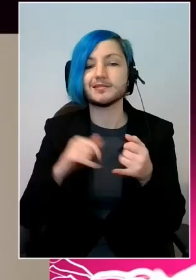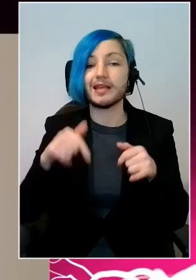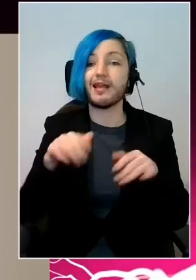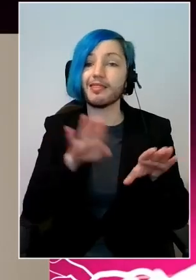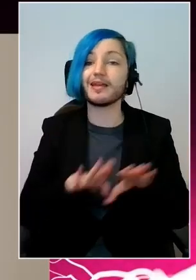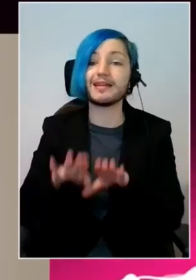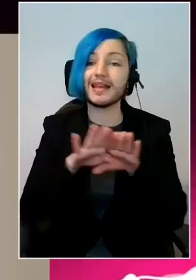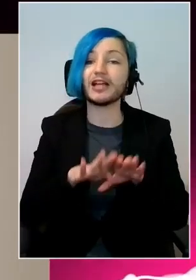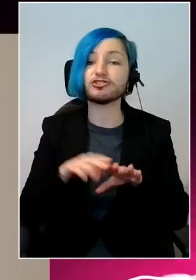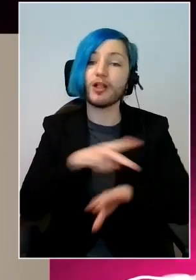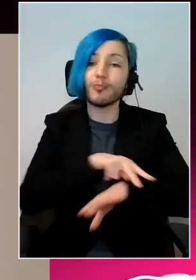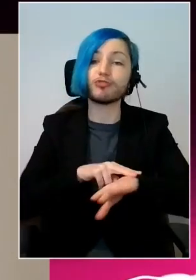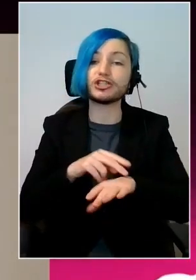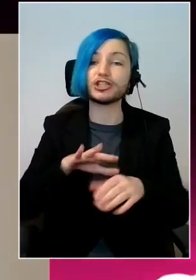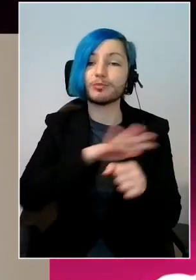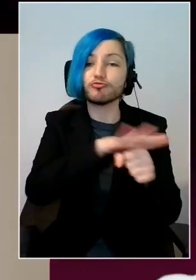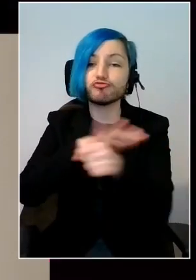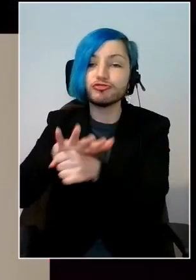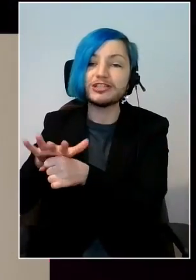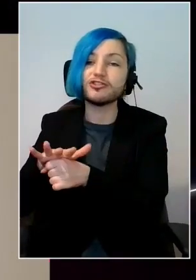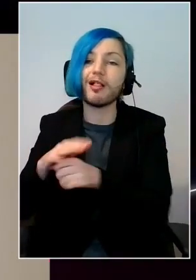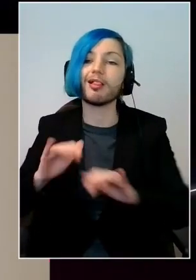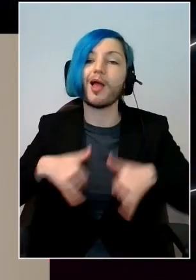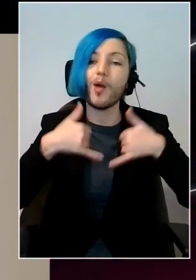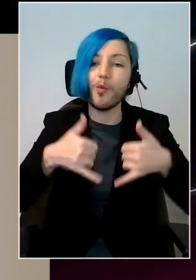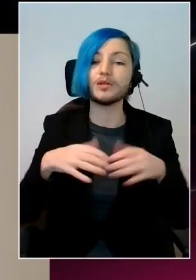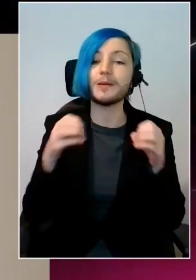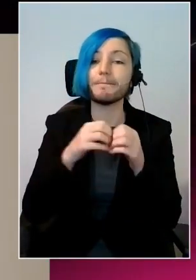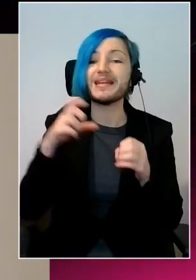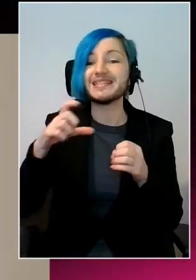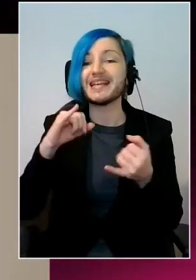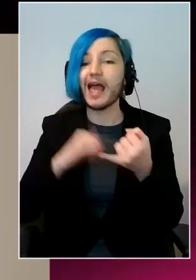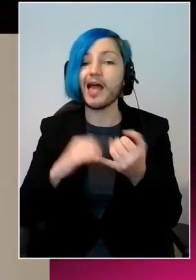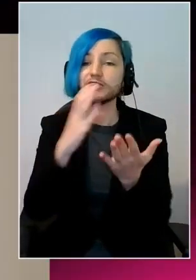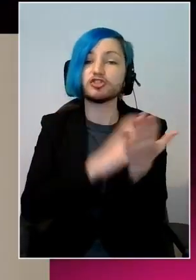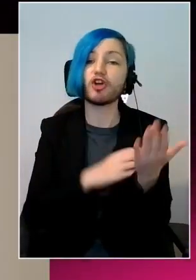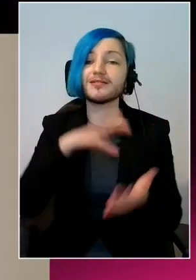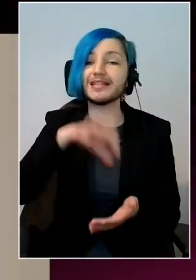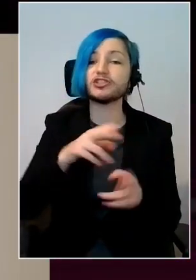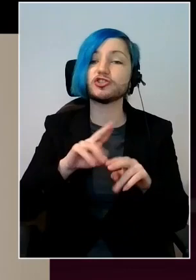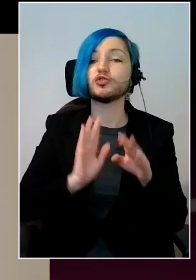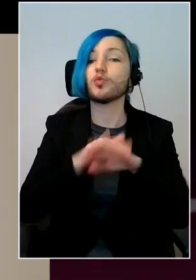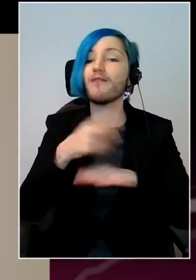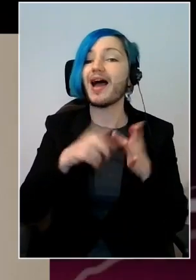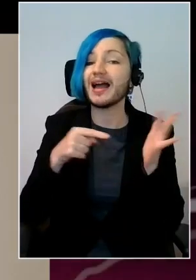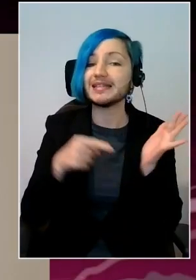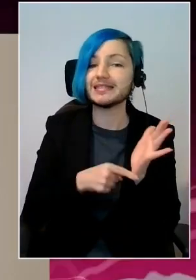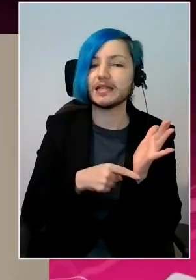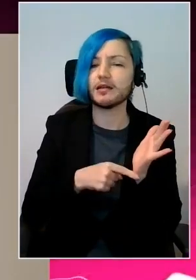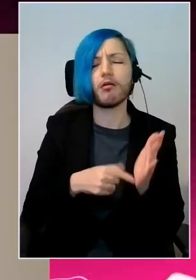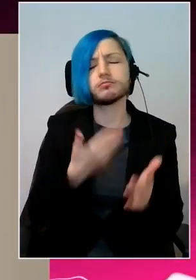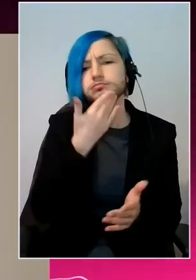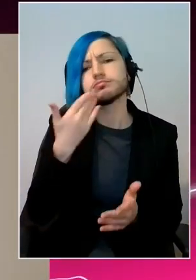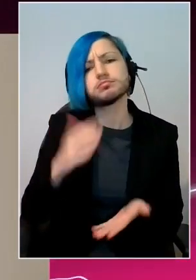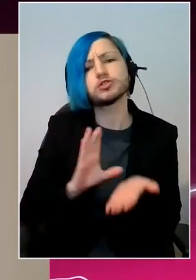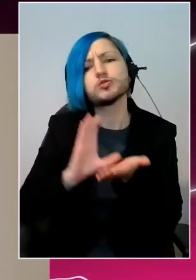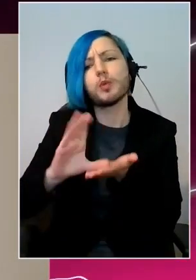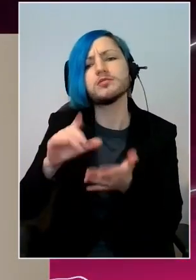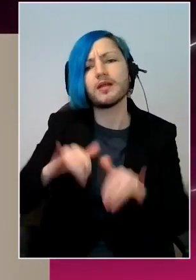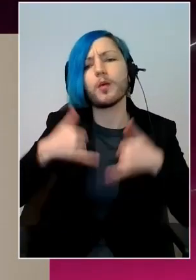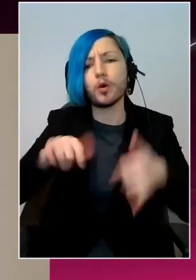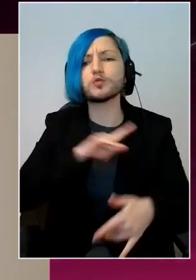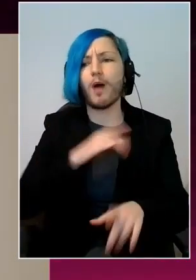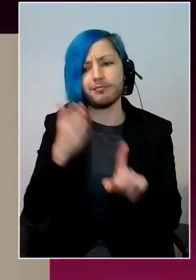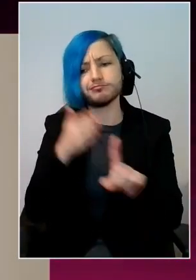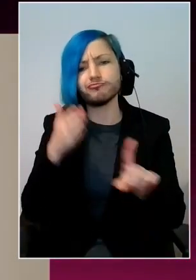Awards. BCS, the Chartered Institute for IT, are honoured to sponsor these awards because they recognise the significant role small